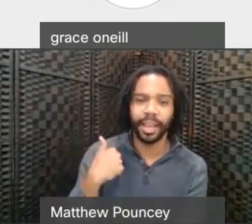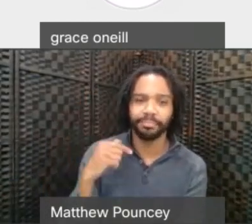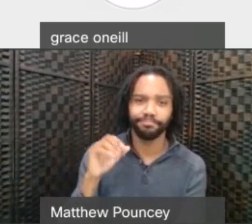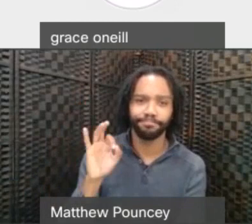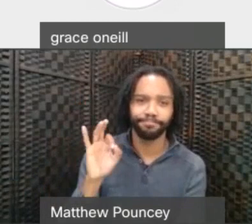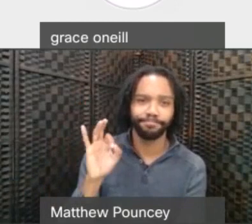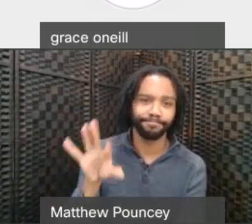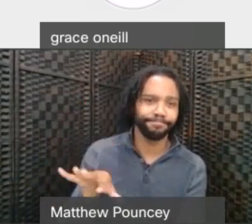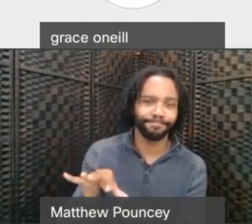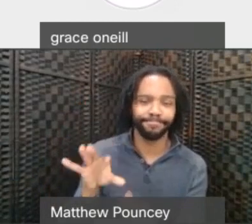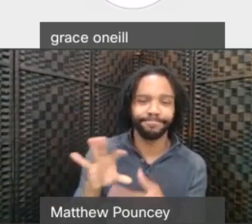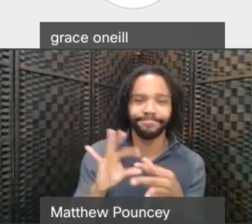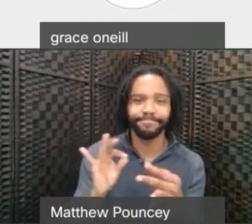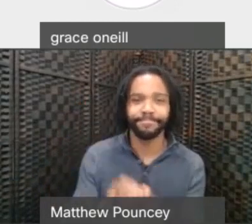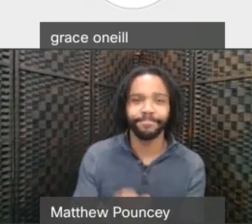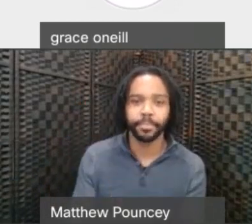reason for making that